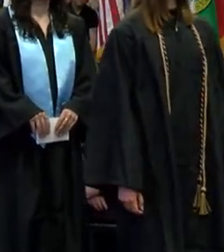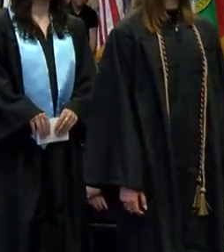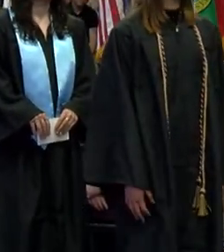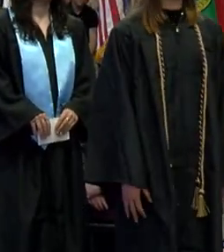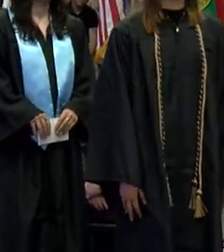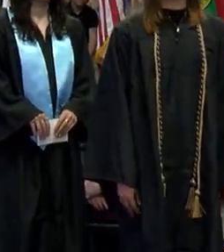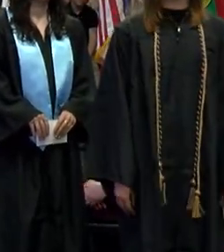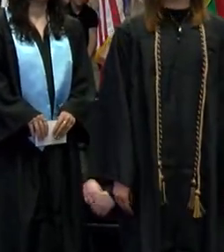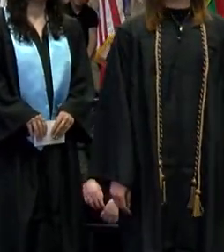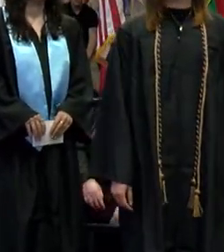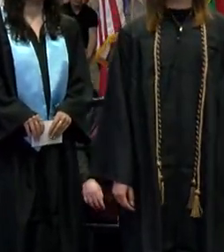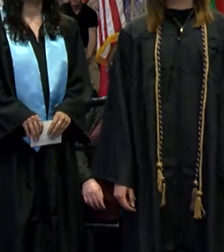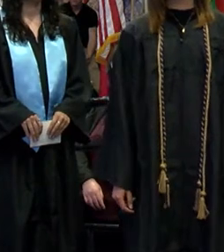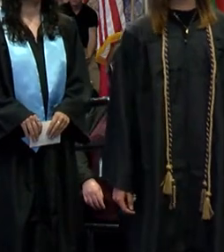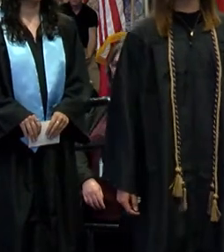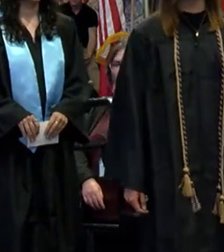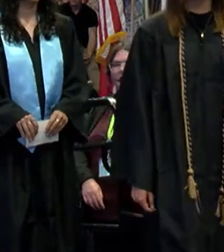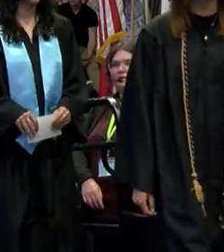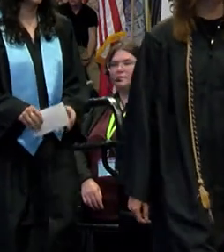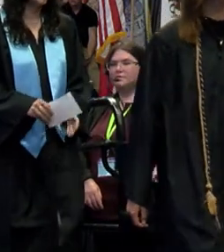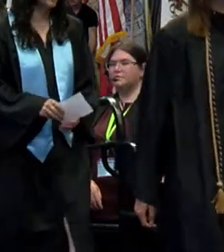Nico Haley Newbold.